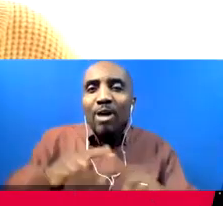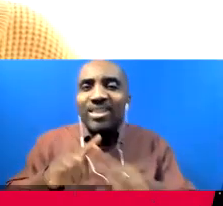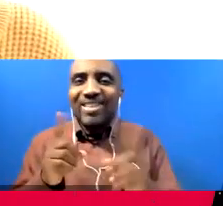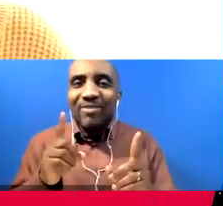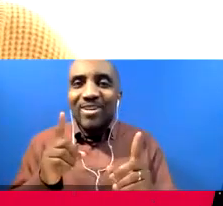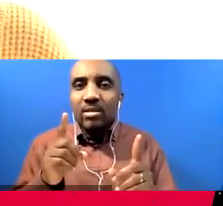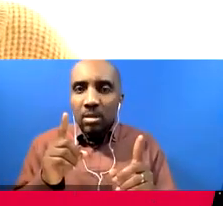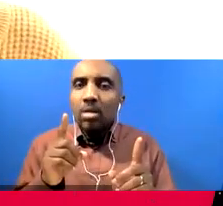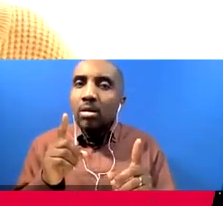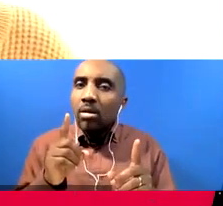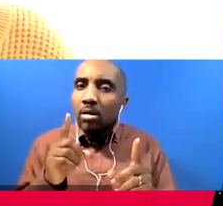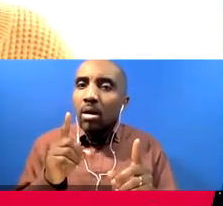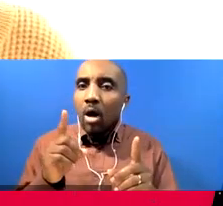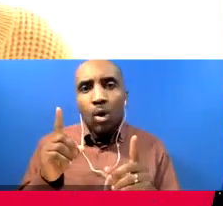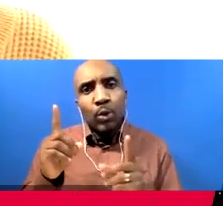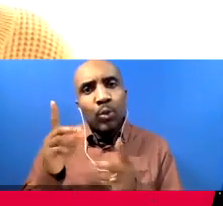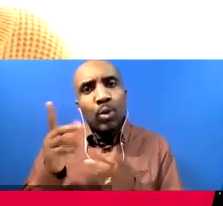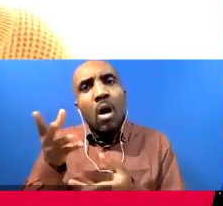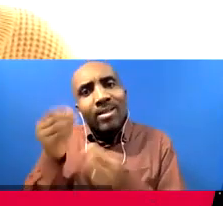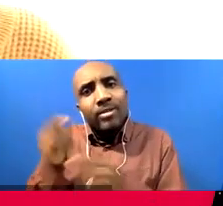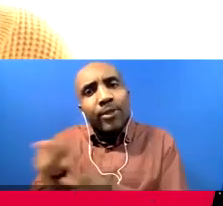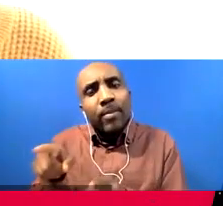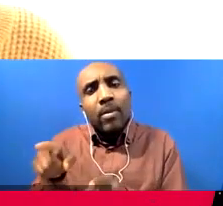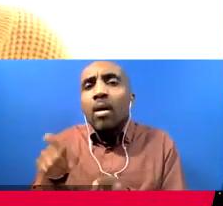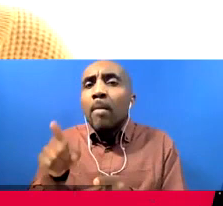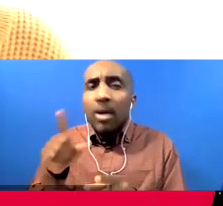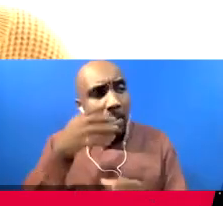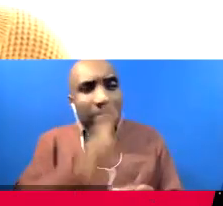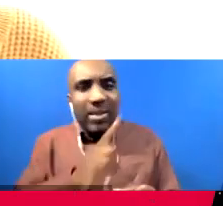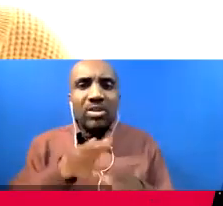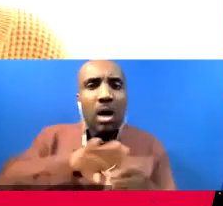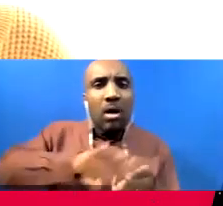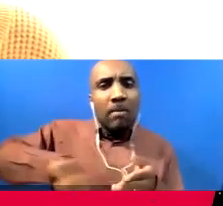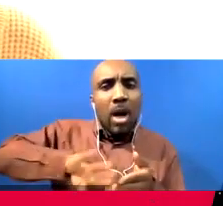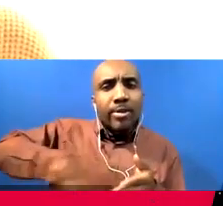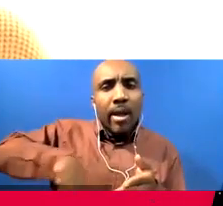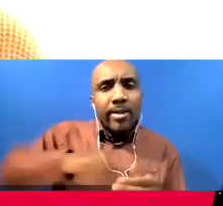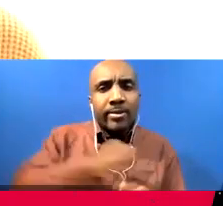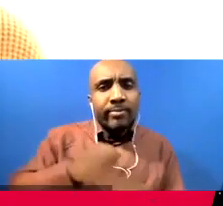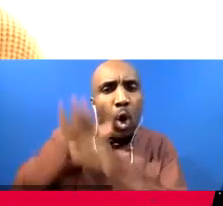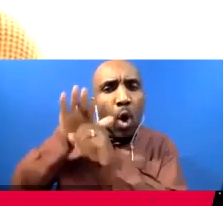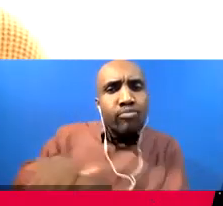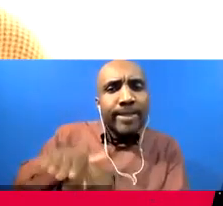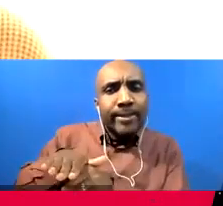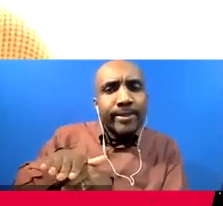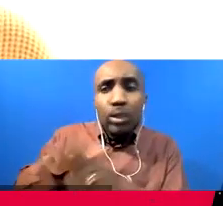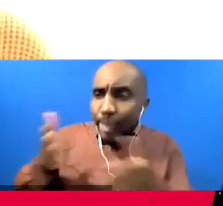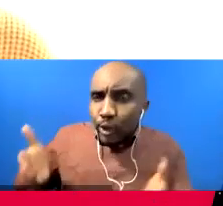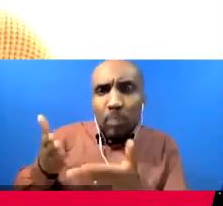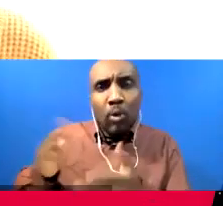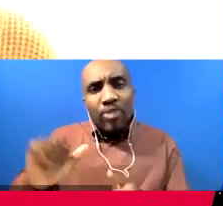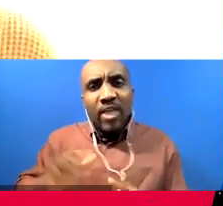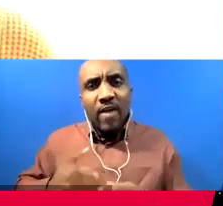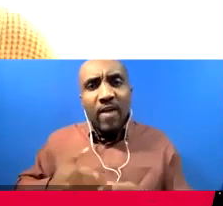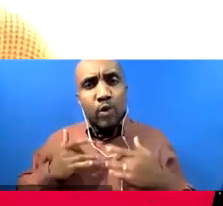those people who are not from those backgrounds who will be listened to more. I think it is important to uplift the people's voices who are, of course, being